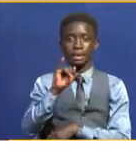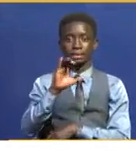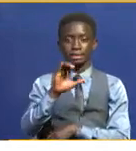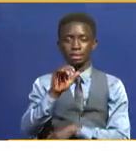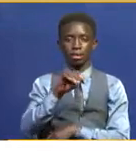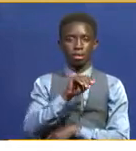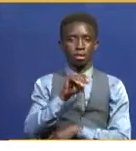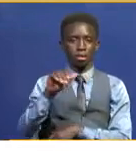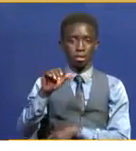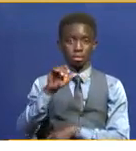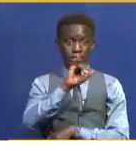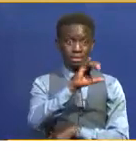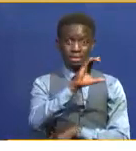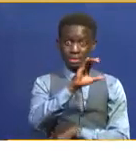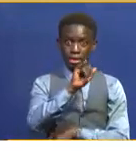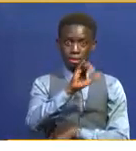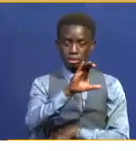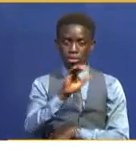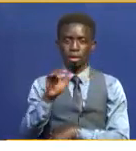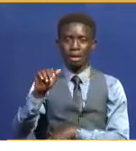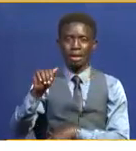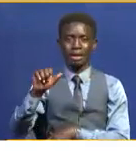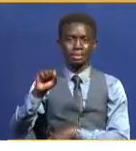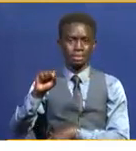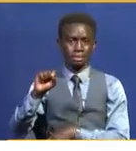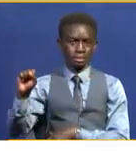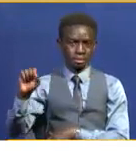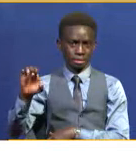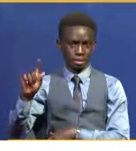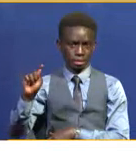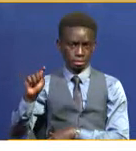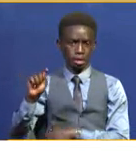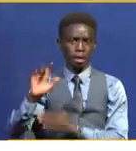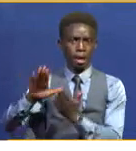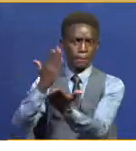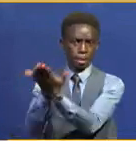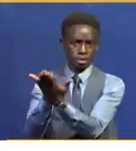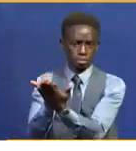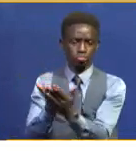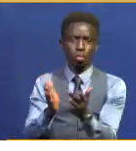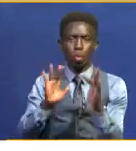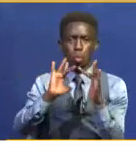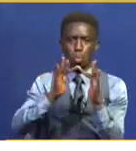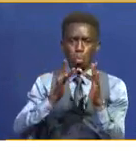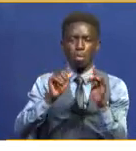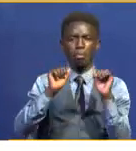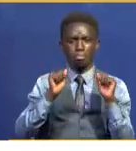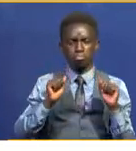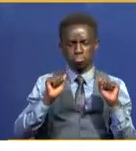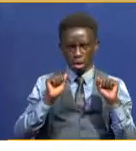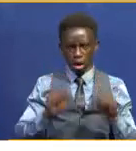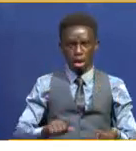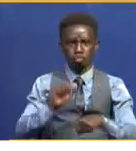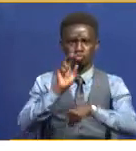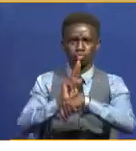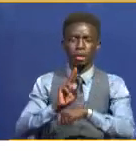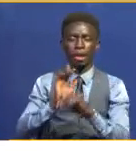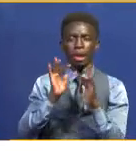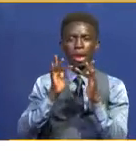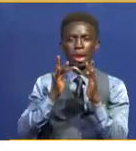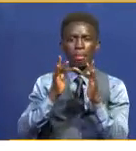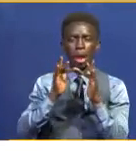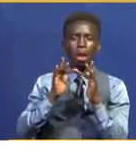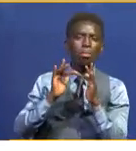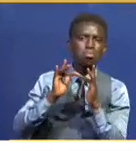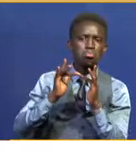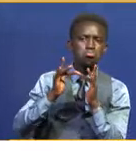application, as well as online, or someone can also reach out to us via email if they prefer.